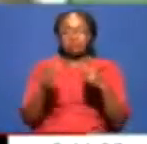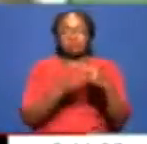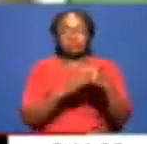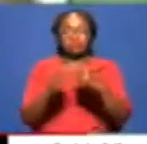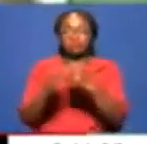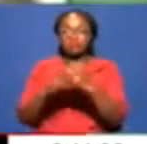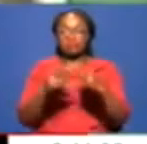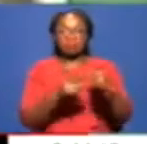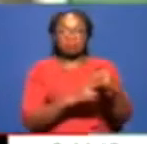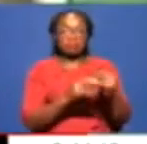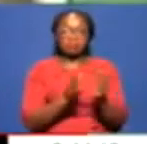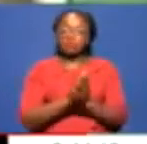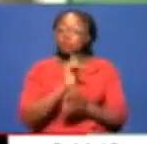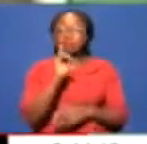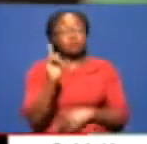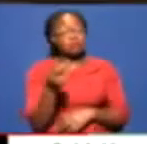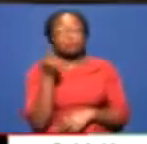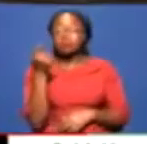1997. In Kenya,